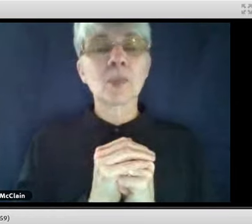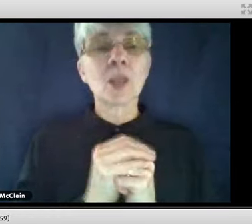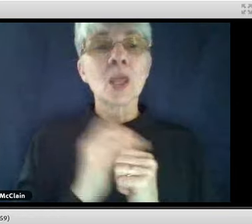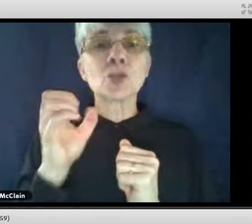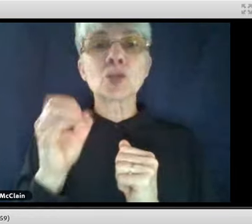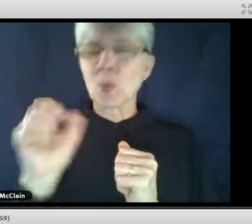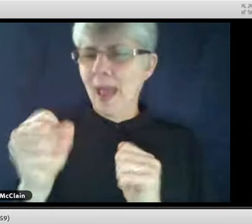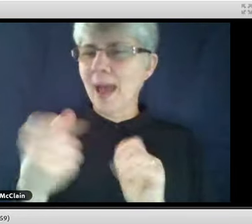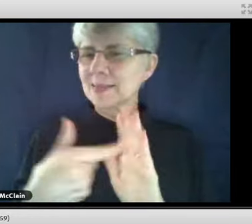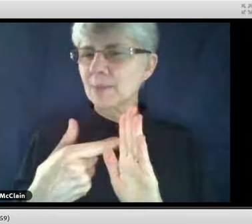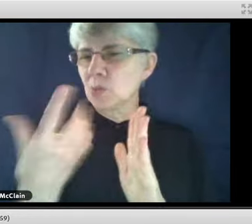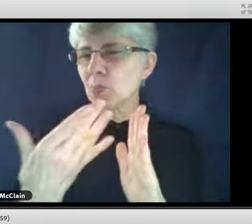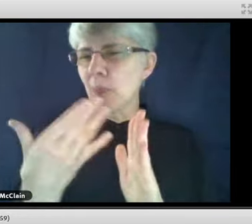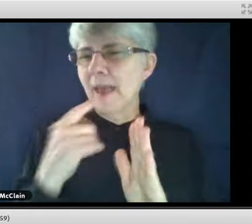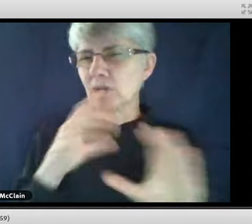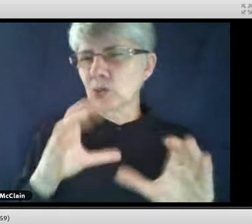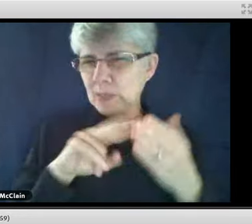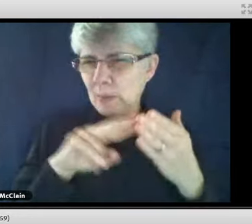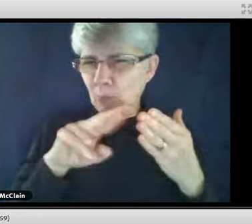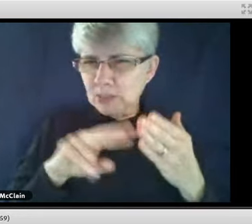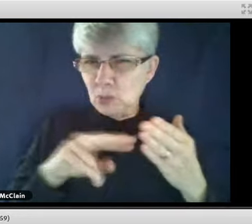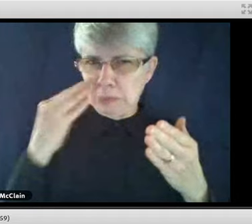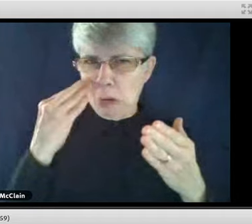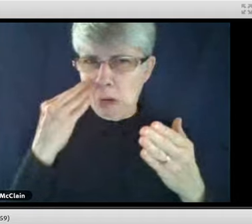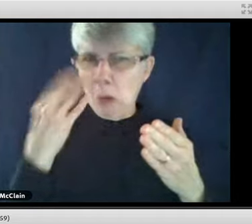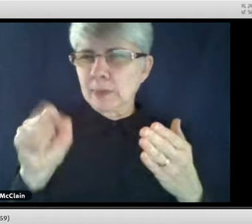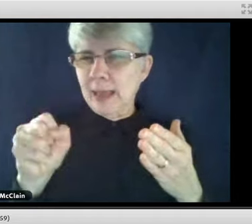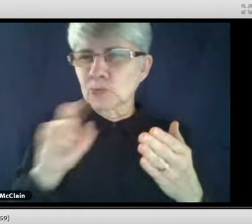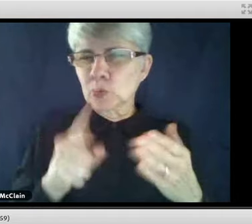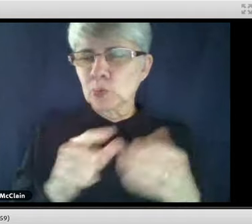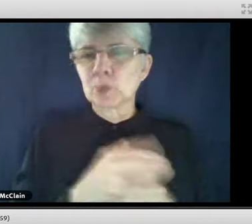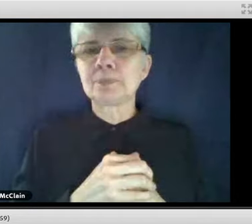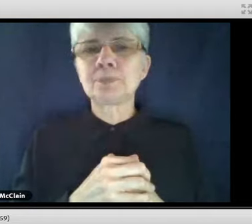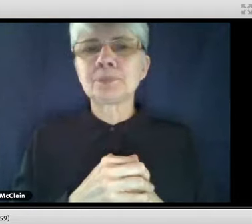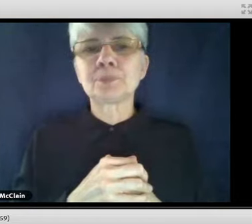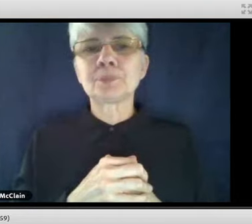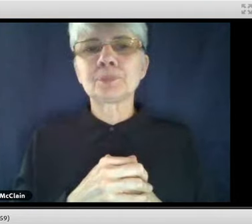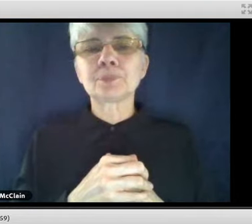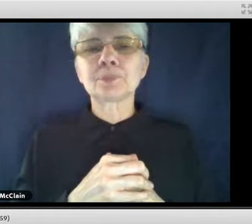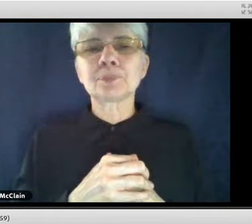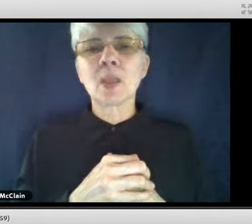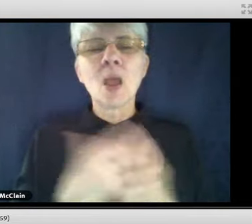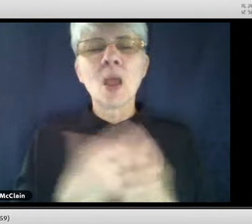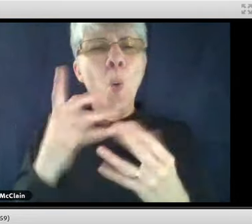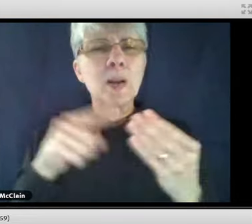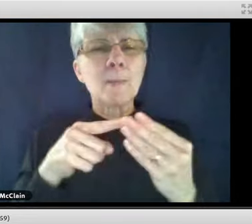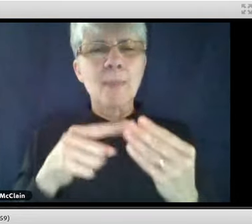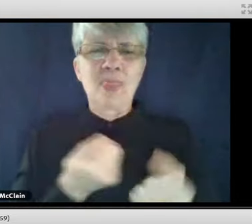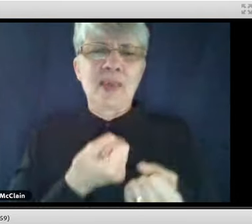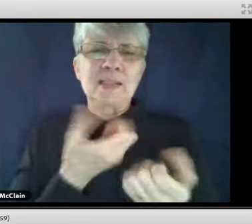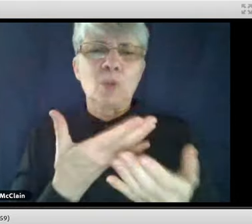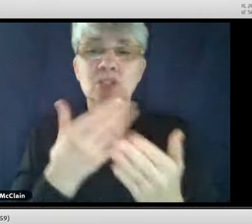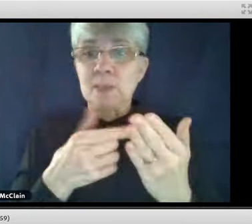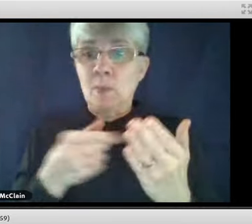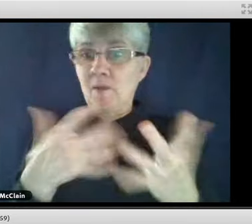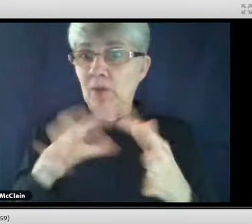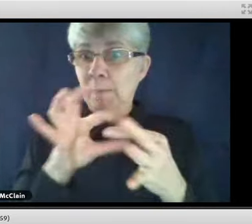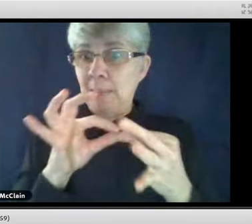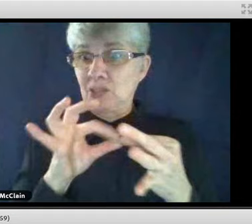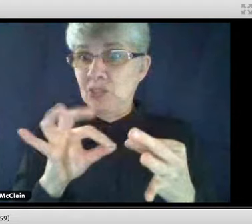yeah, sometimes you may have to do some research to know, okay? And but what about the expression? So some of you have already